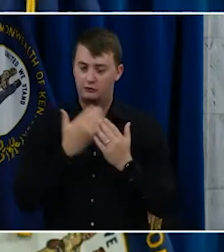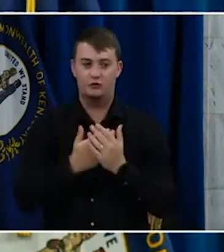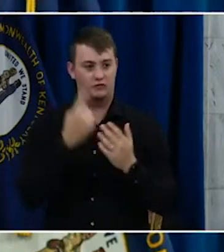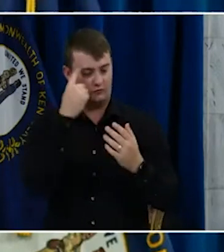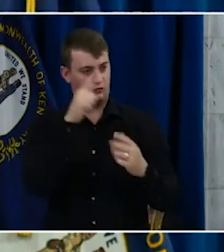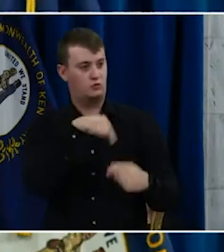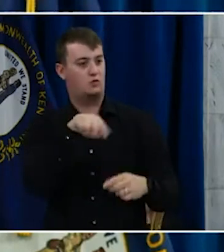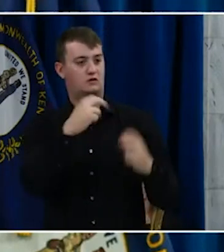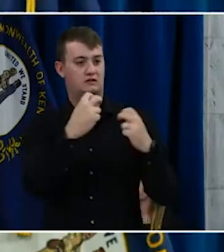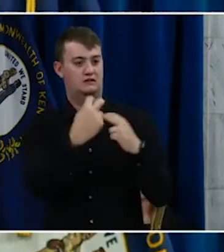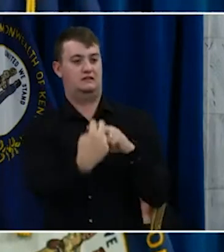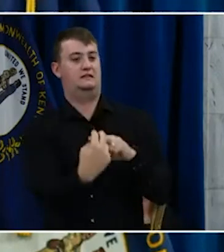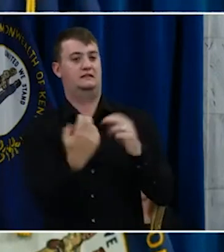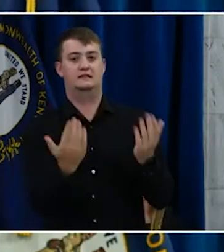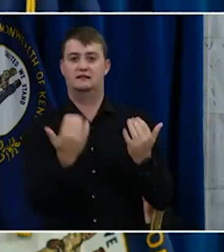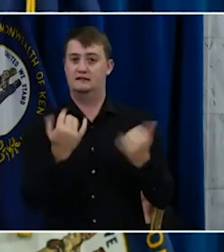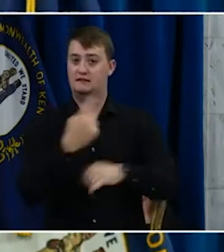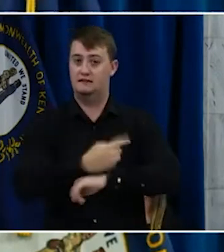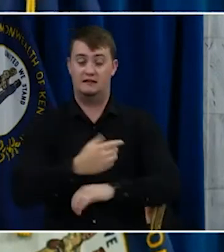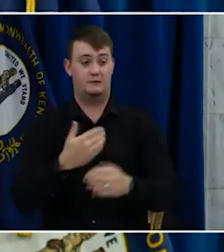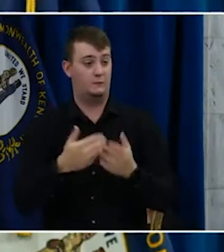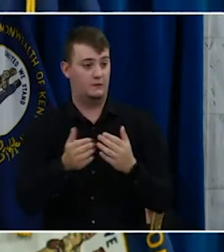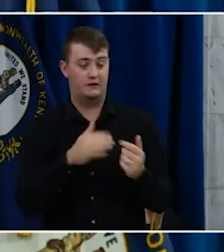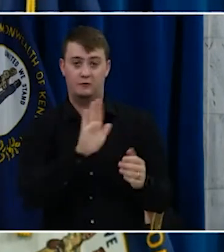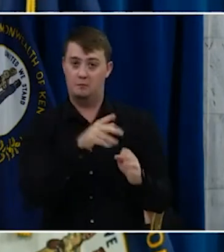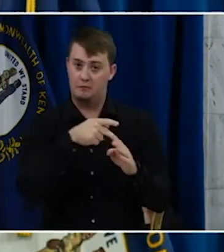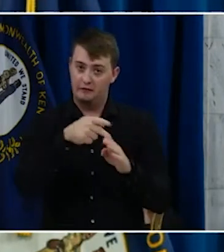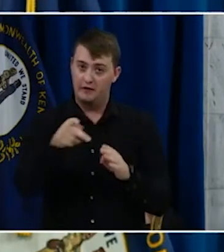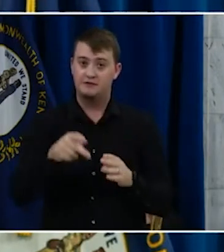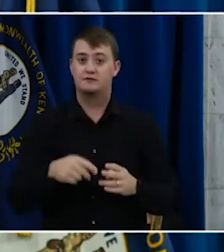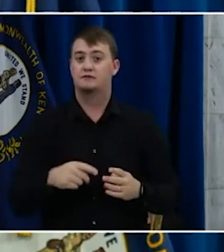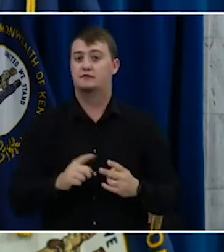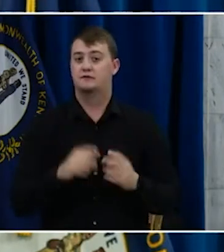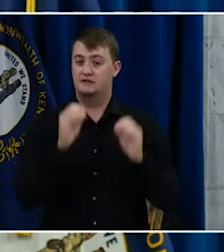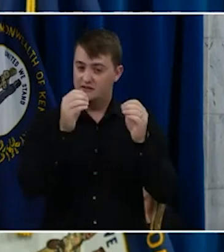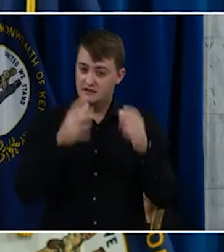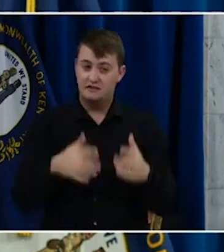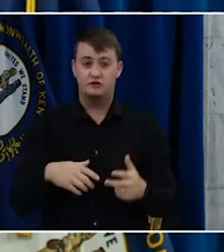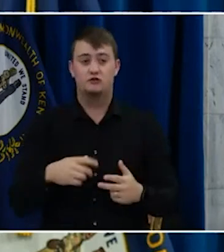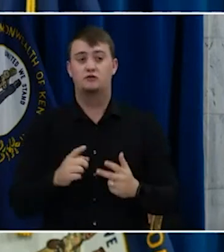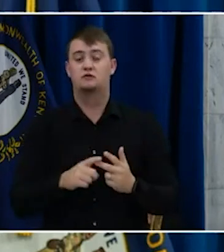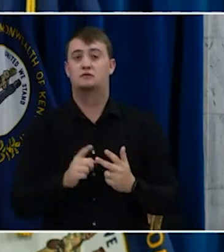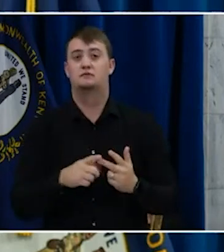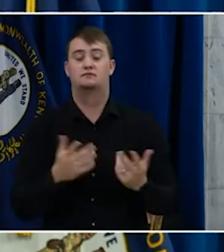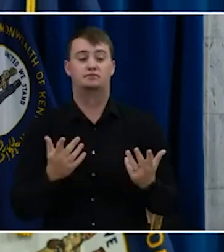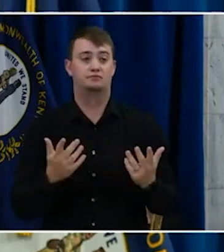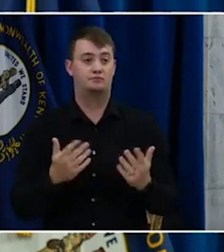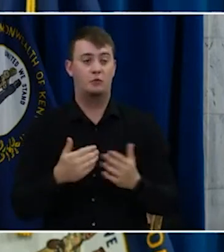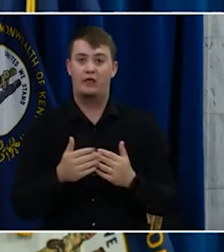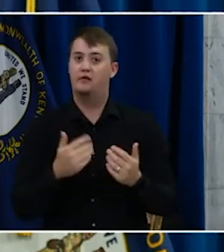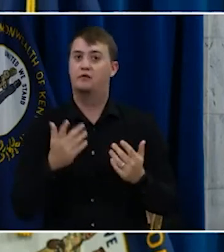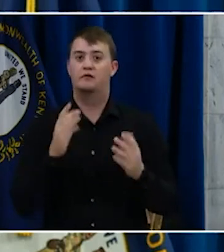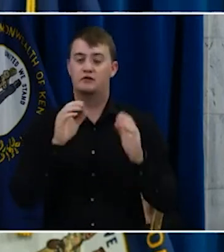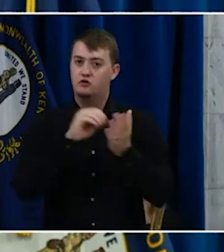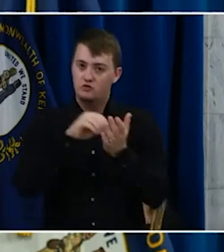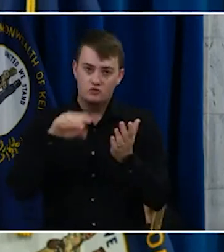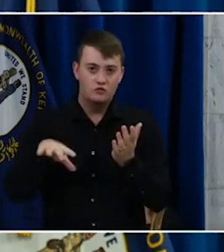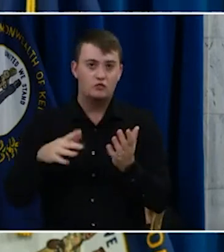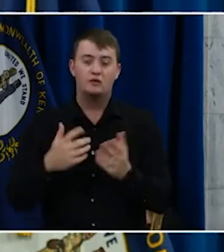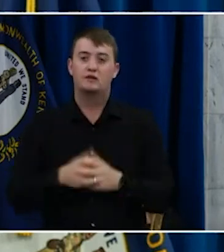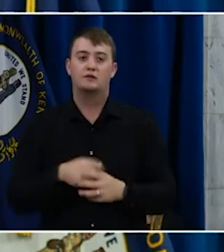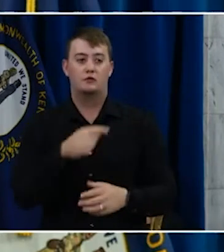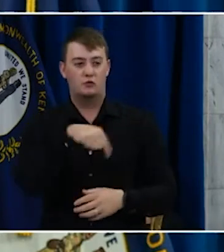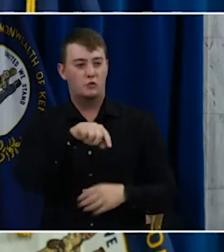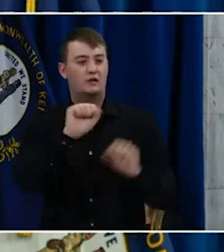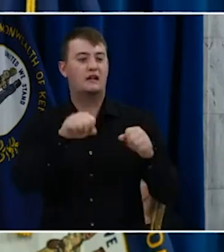here today, whether it be in your profession, whether it be as a teacher, whether it be as a student.